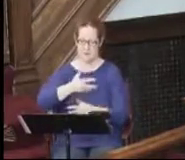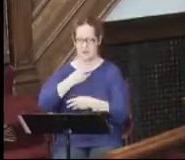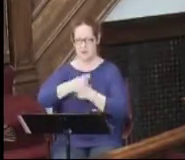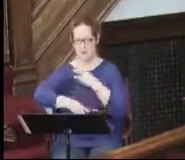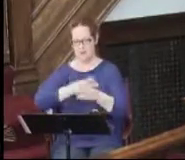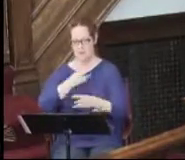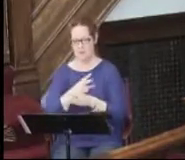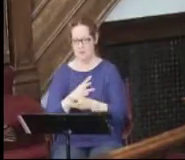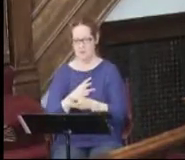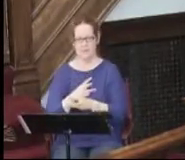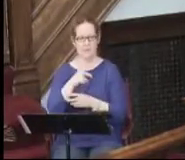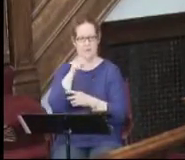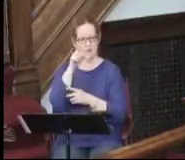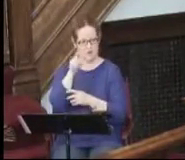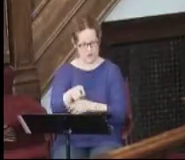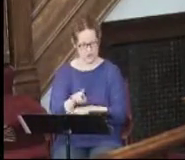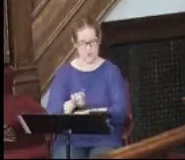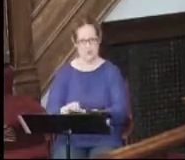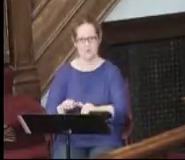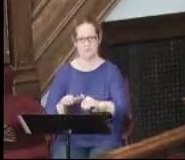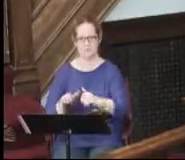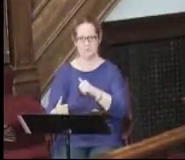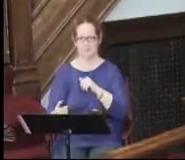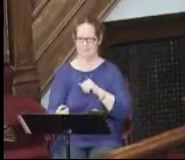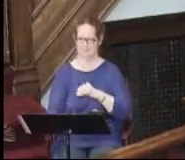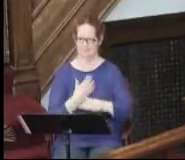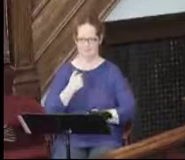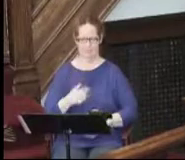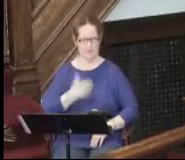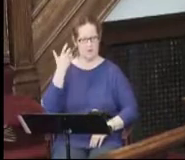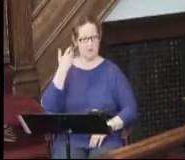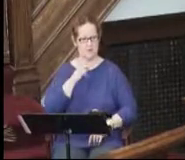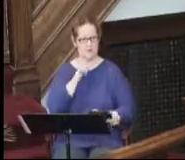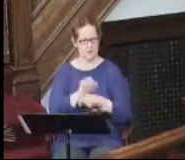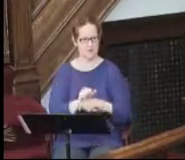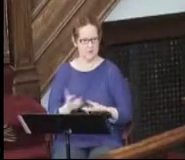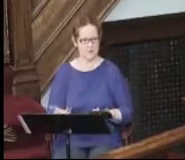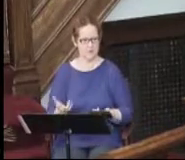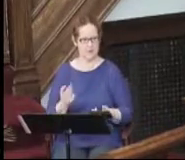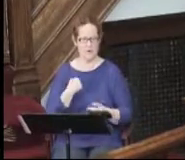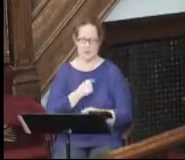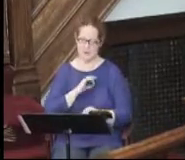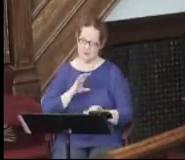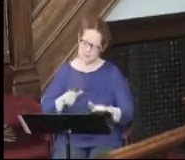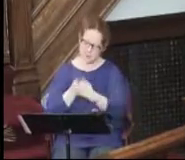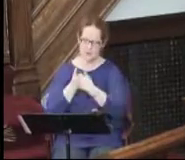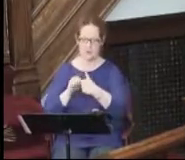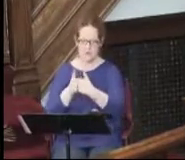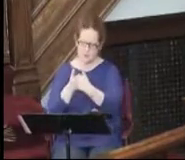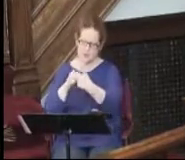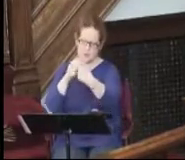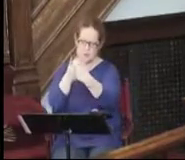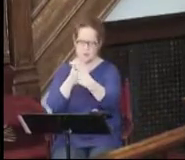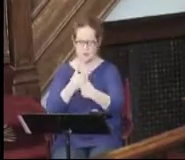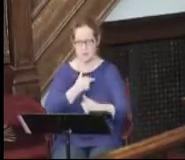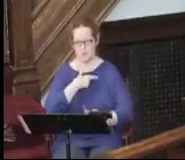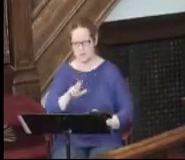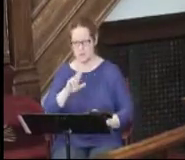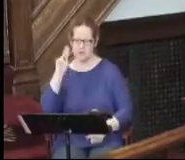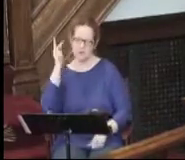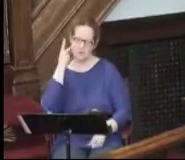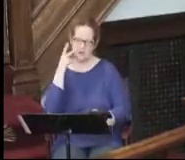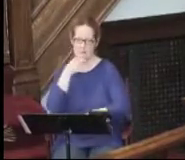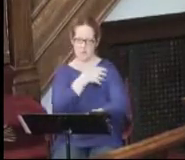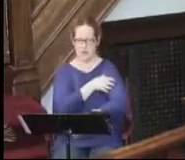world, that should make us angry. And we need to continue to challenge religious and political